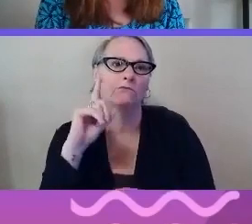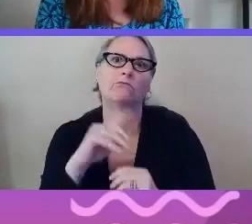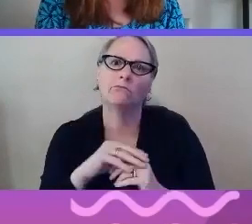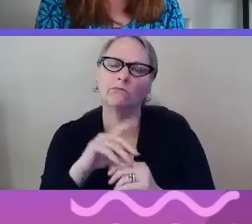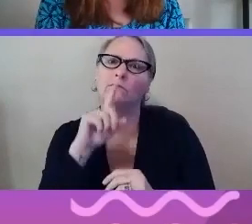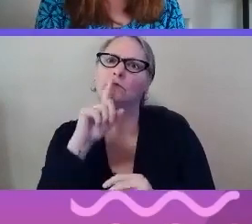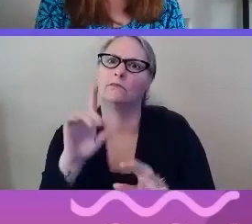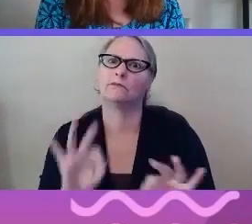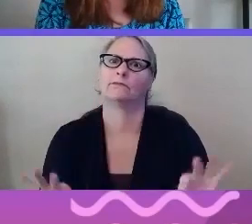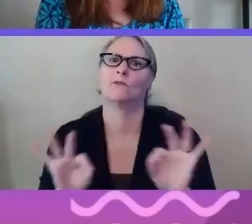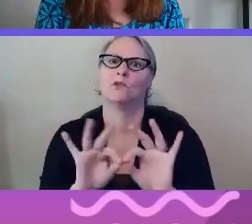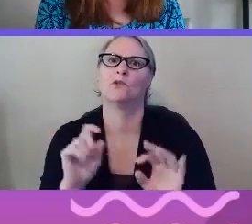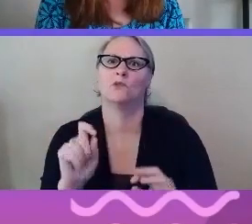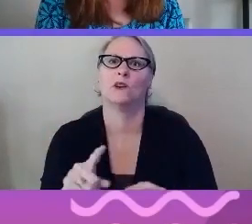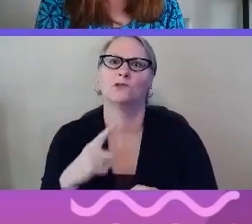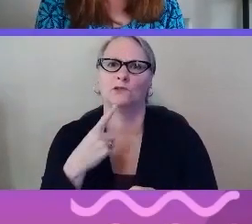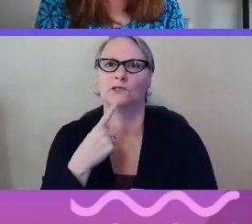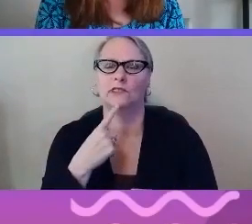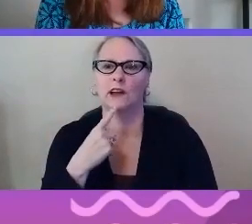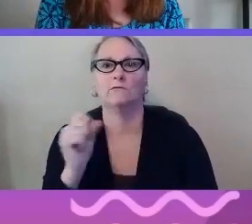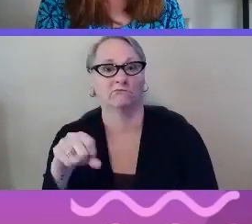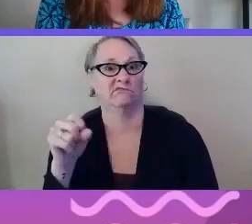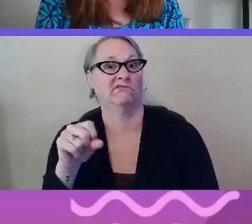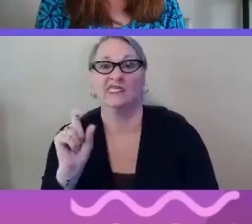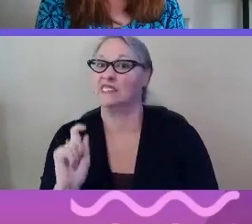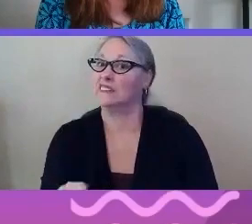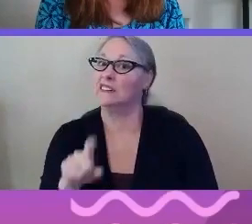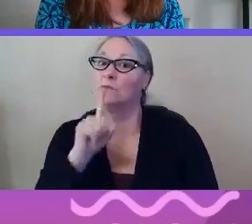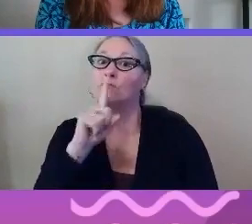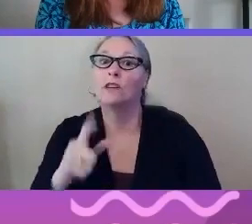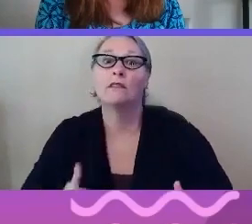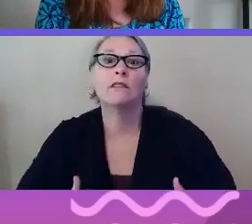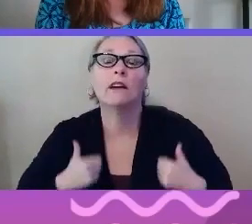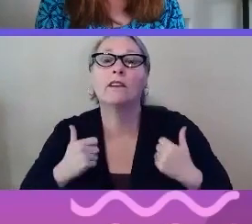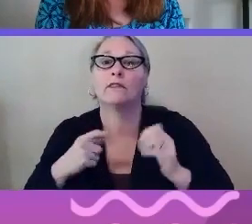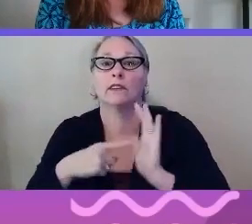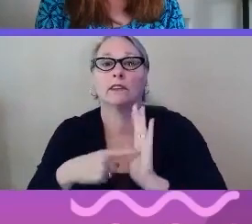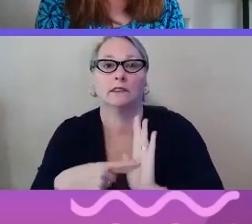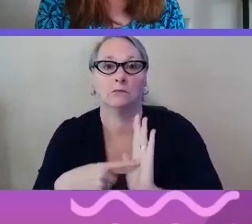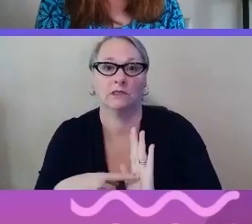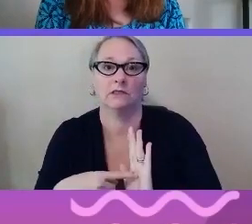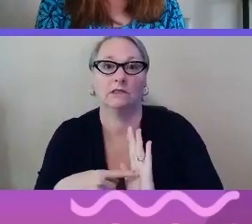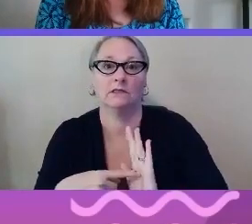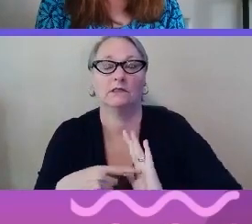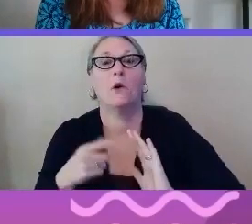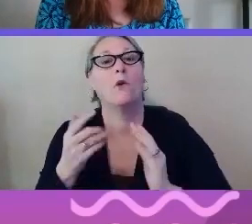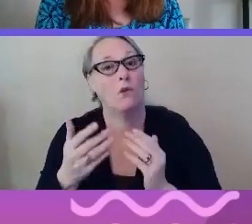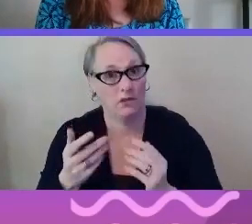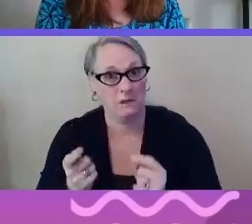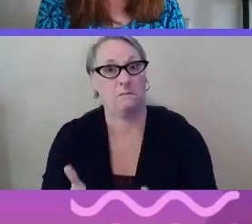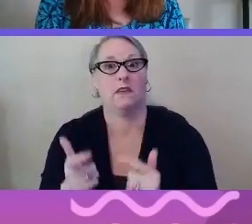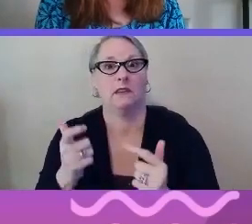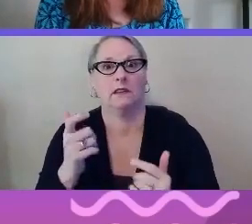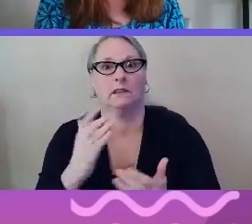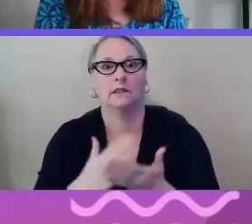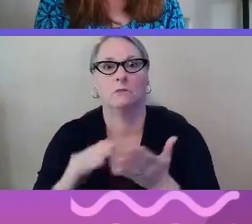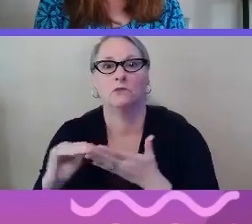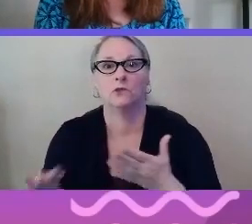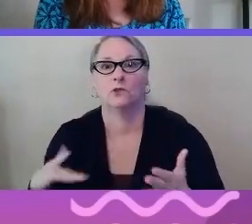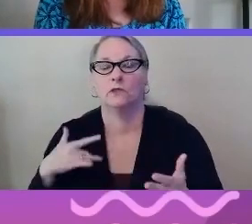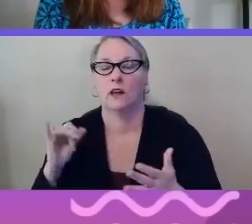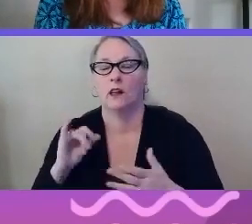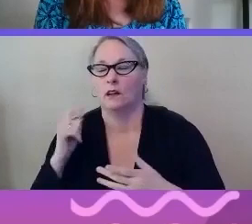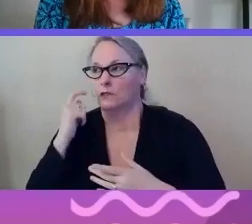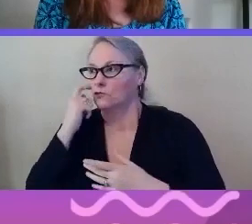important question to say yep, we need those real life examples. We need them immediately because some students I just read it. I need to make a connection